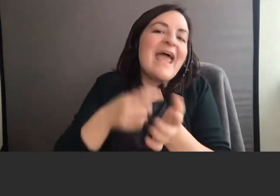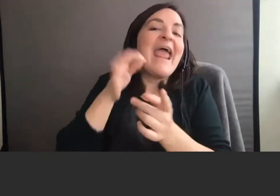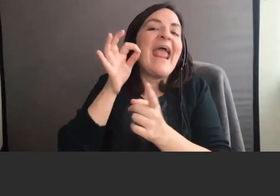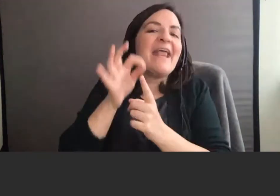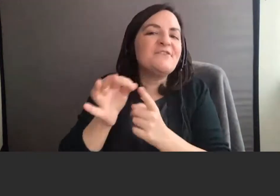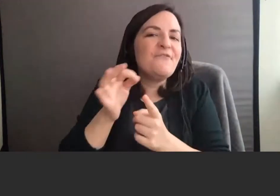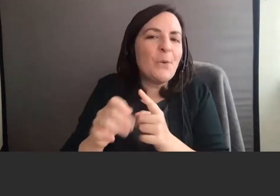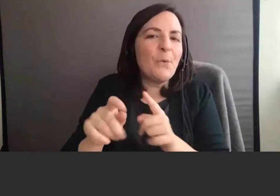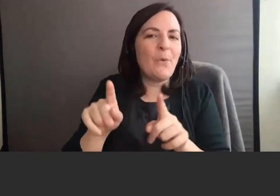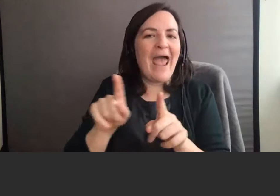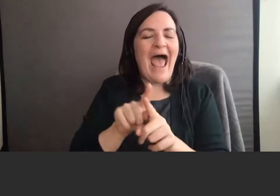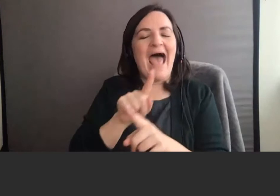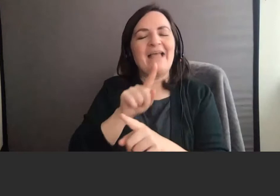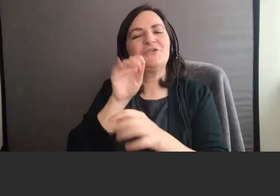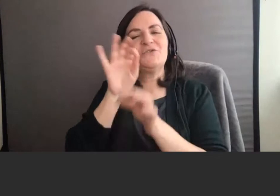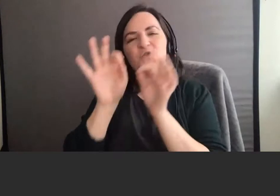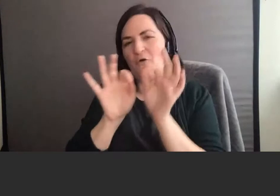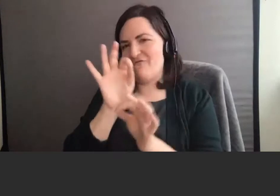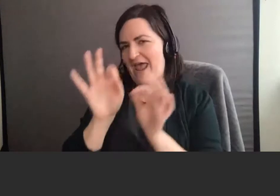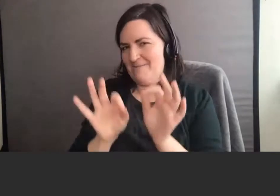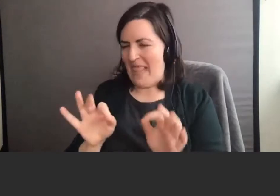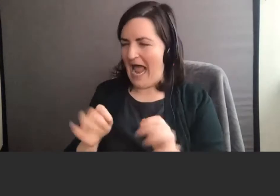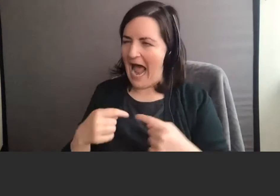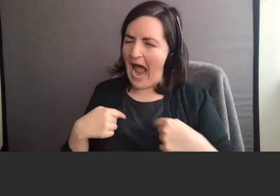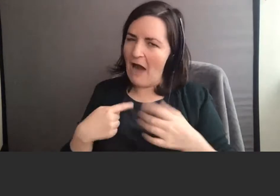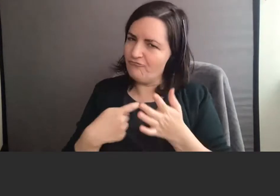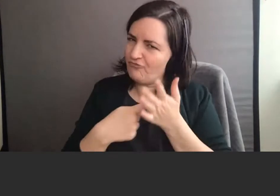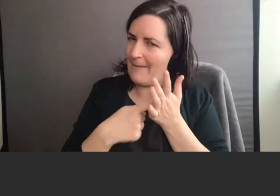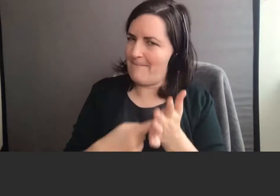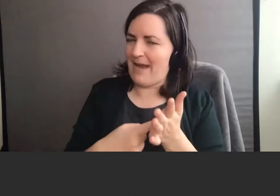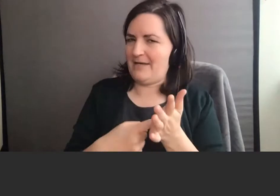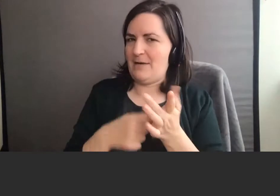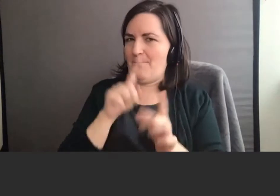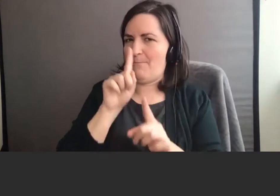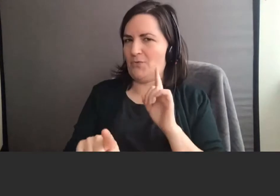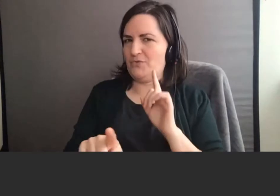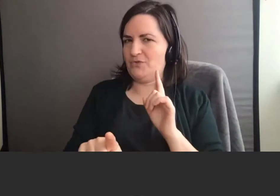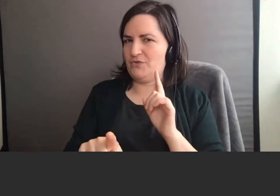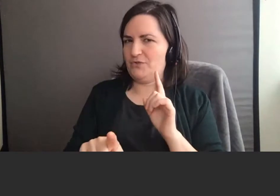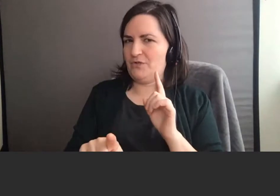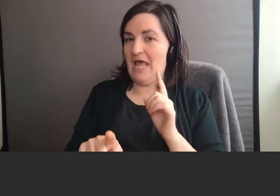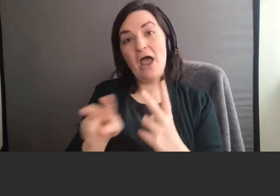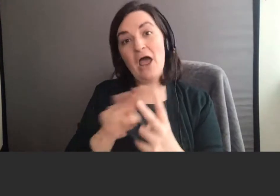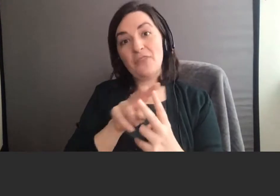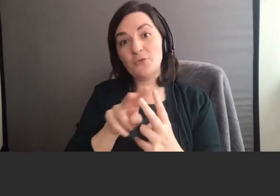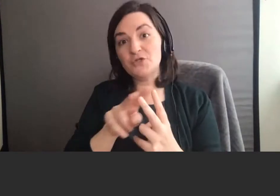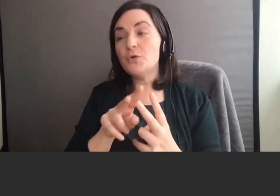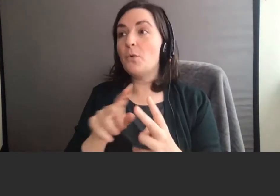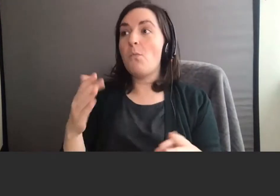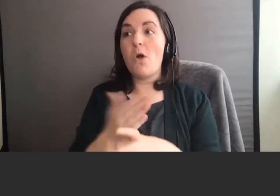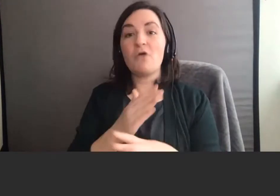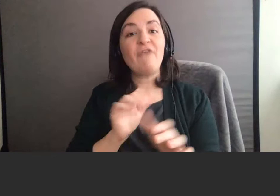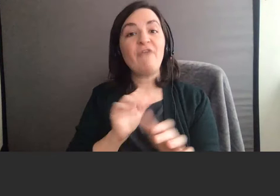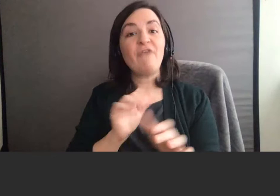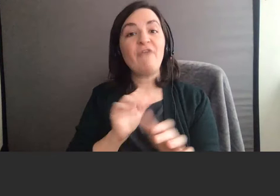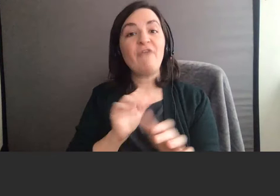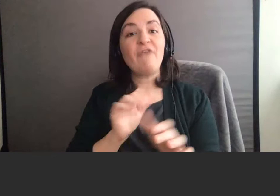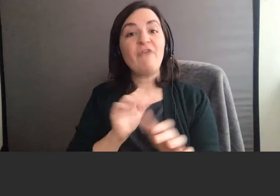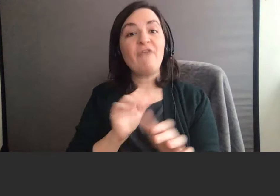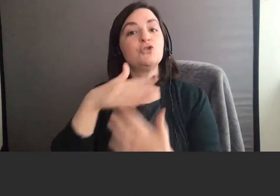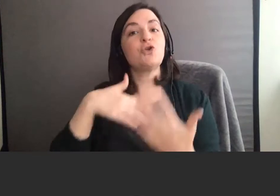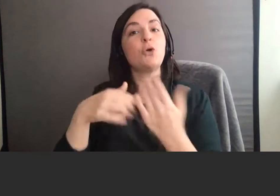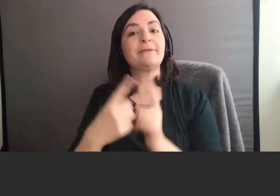research. And both of those methods work particularly well given the social distancing requirements that we're having to deal